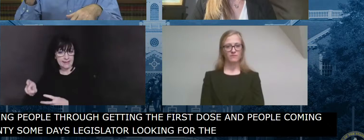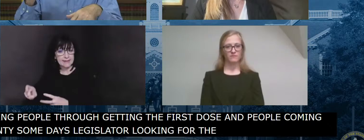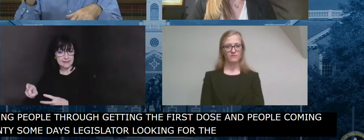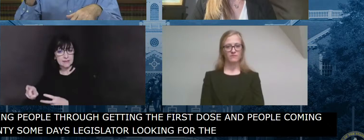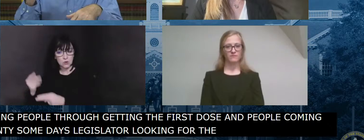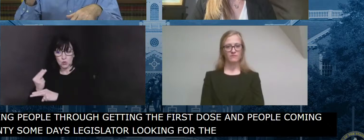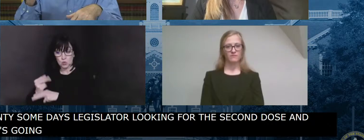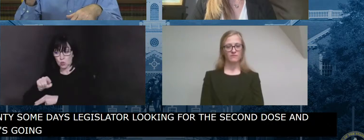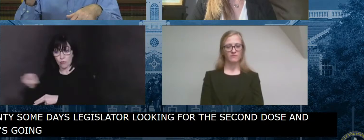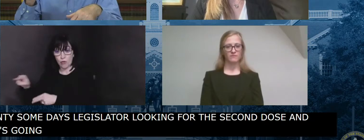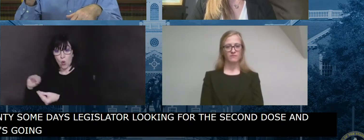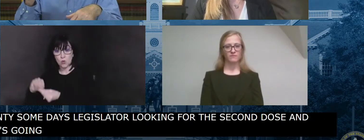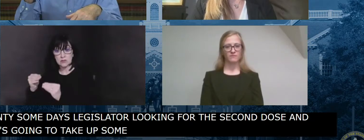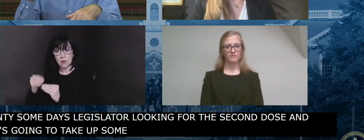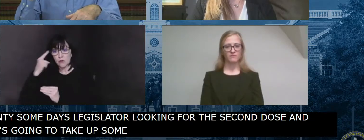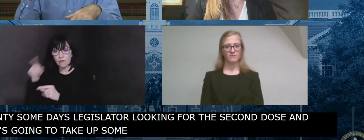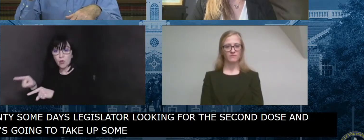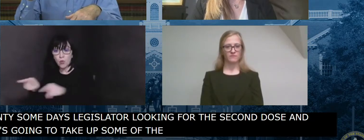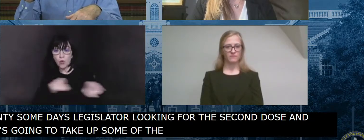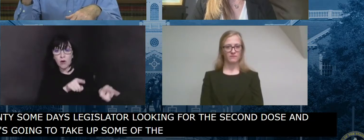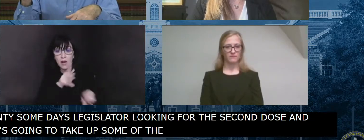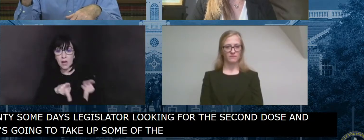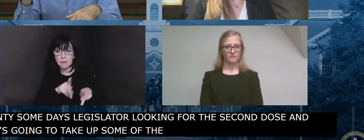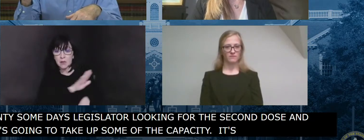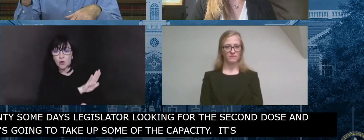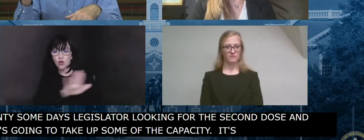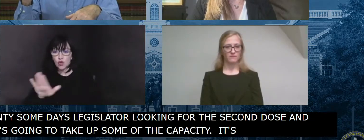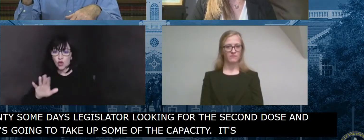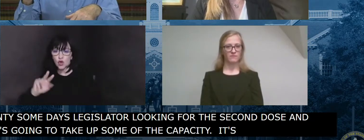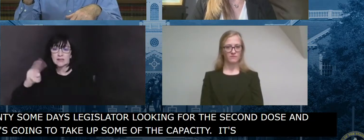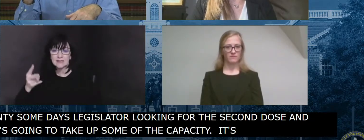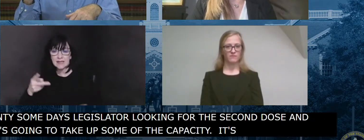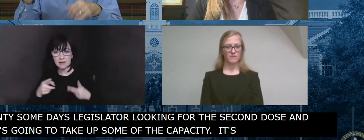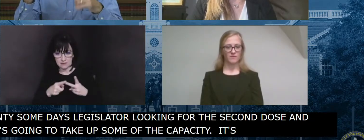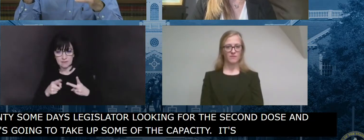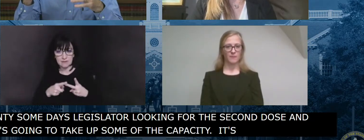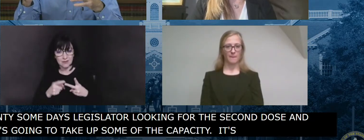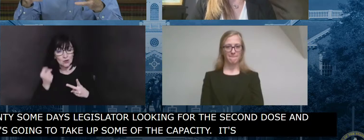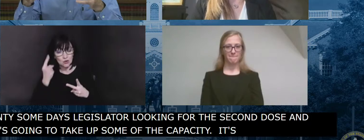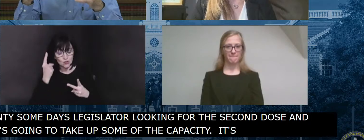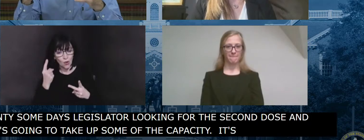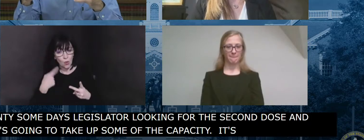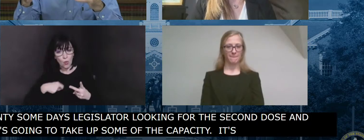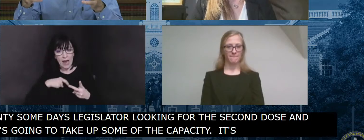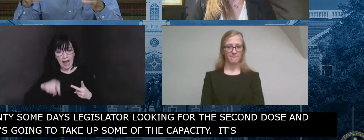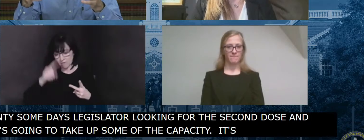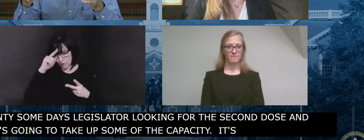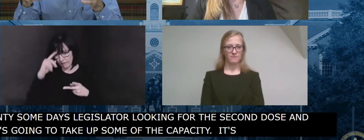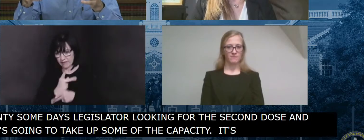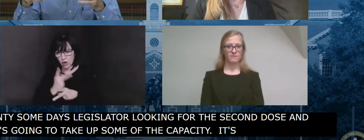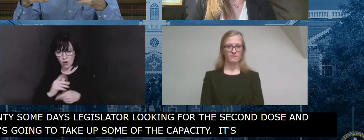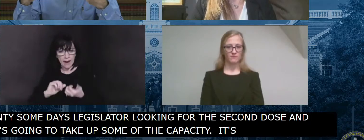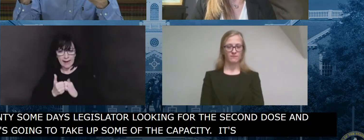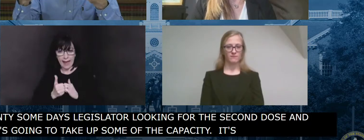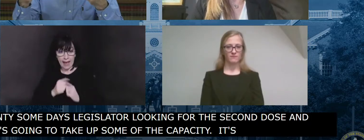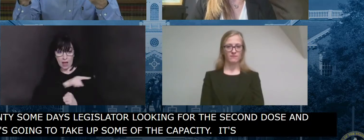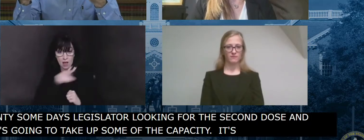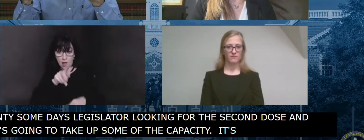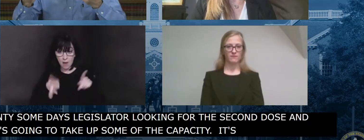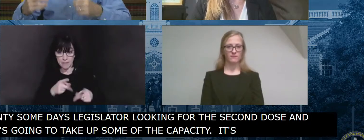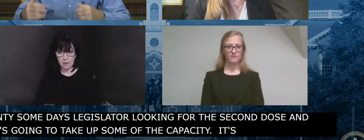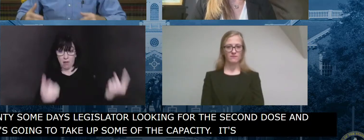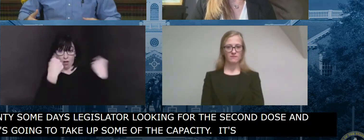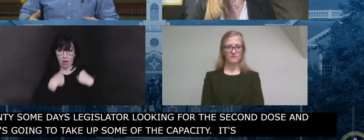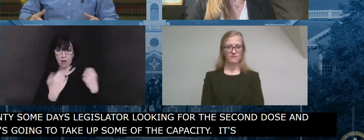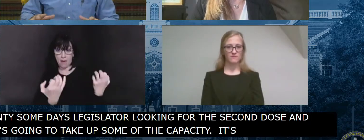it's a logistical problem, and it's a supply problem. And so it's something that we're going to have to work through, and we've already